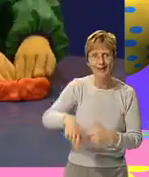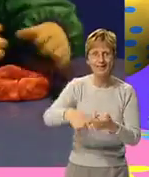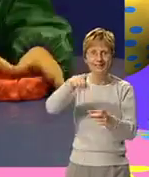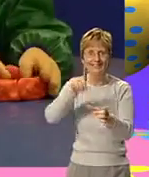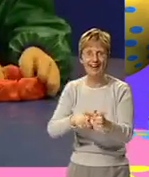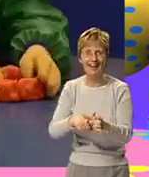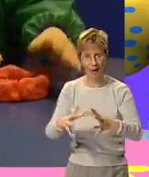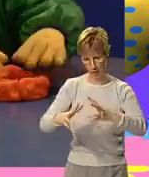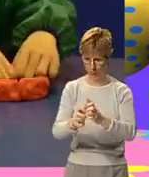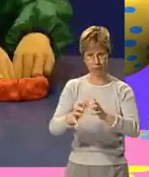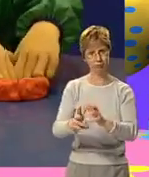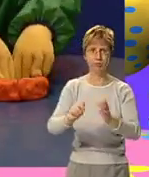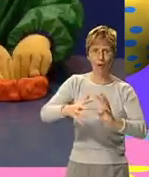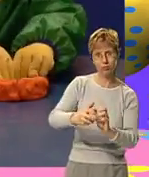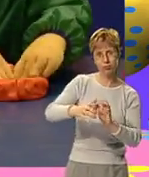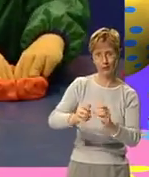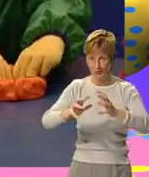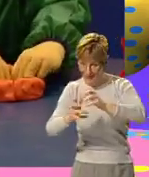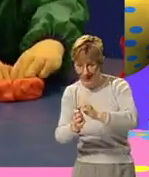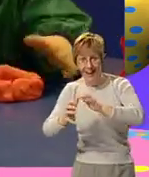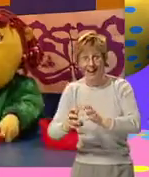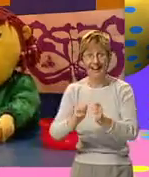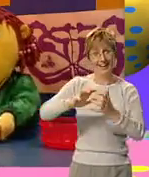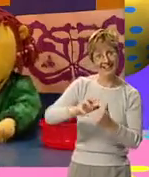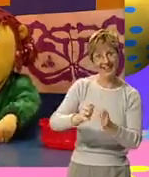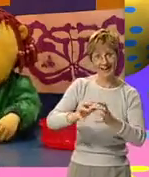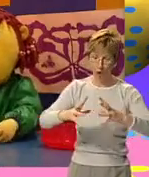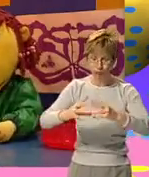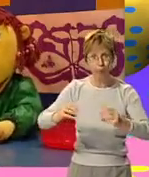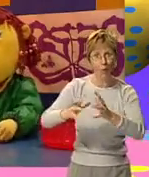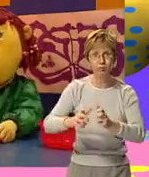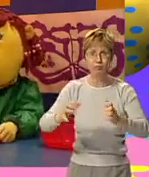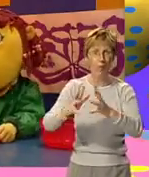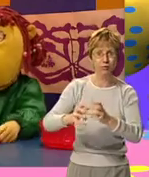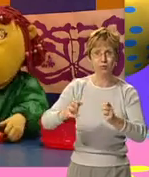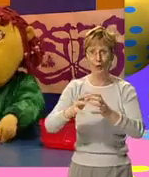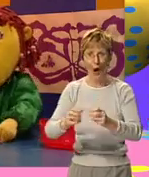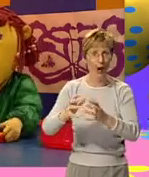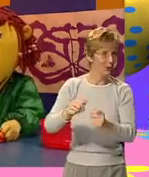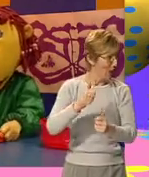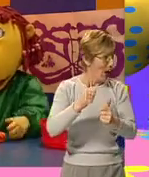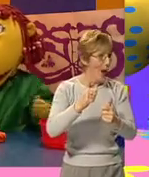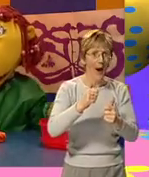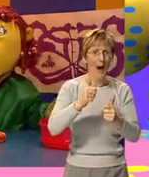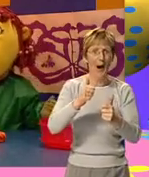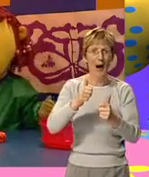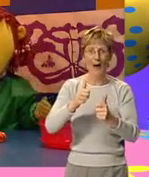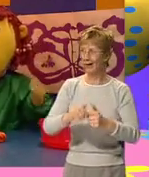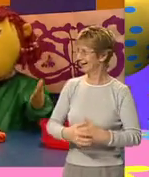day with wibbly wobbly clay. Clay, clay, wobbly clay.